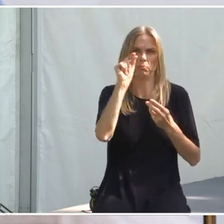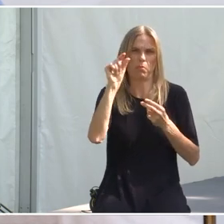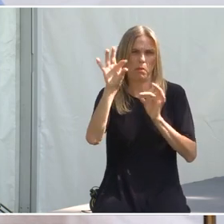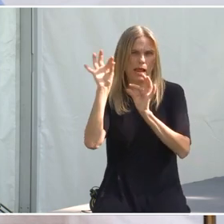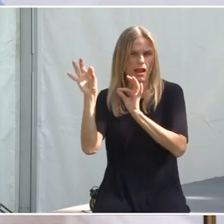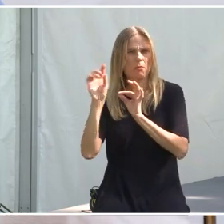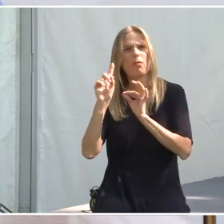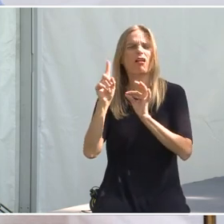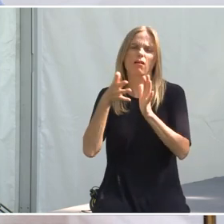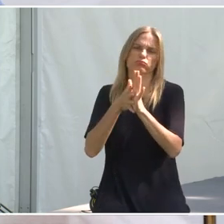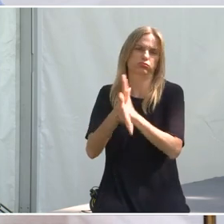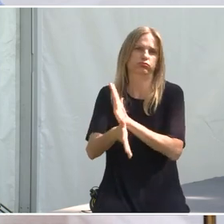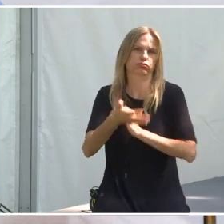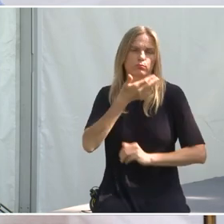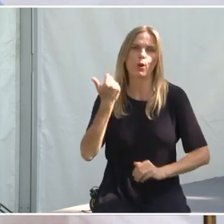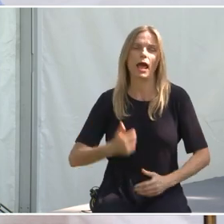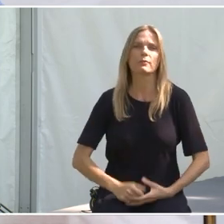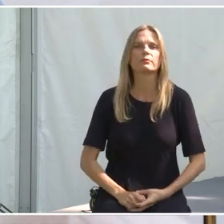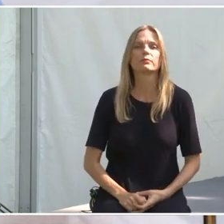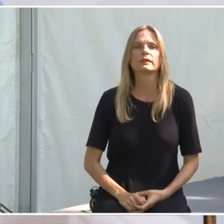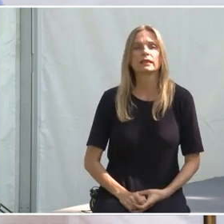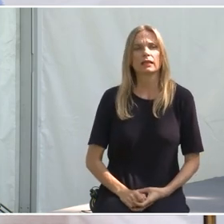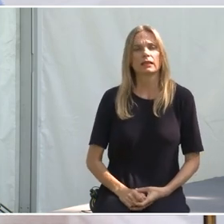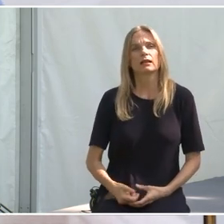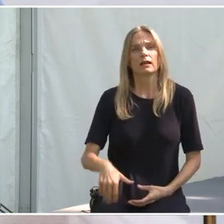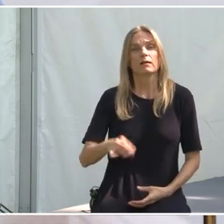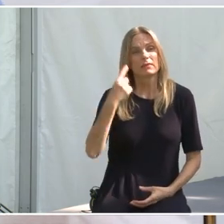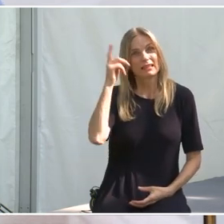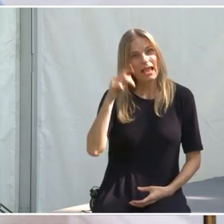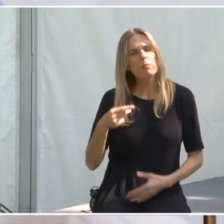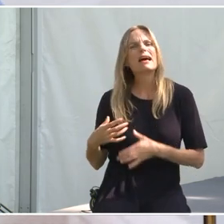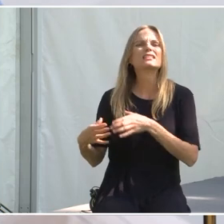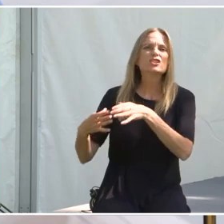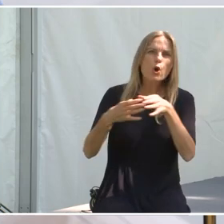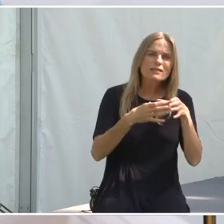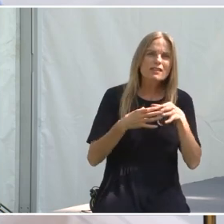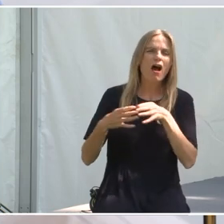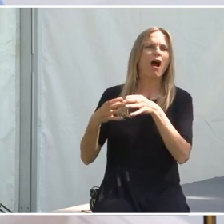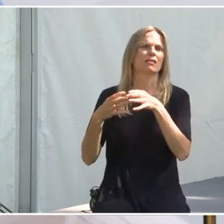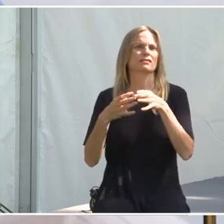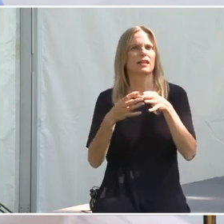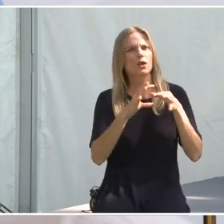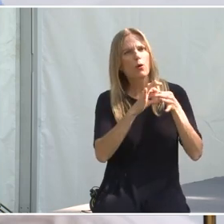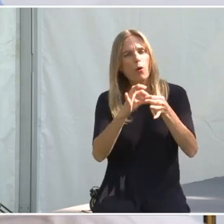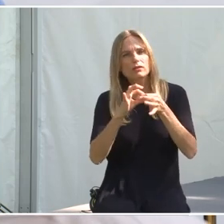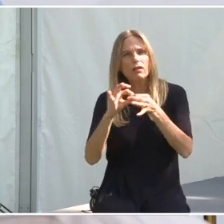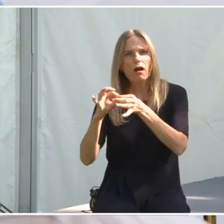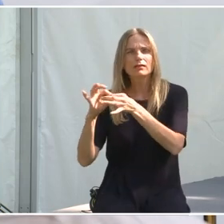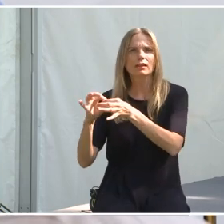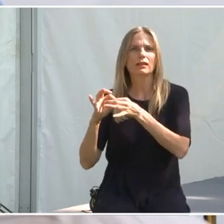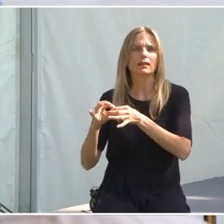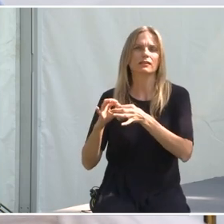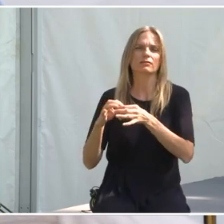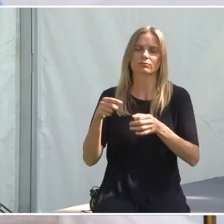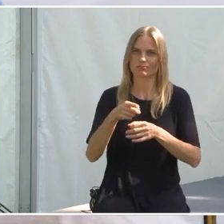far. But we do know that these social structures and these social connectedness is a